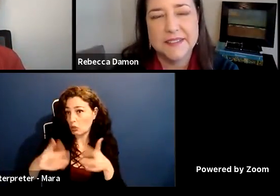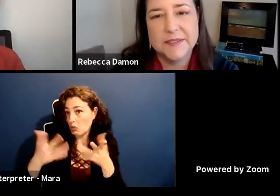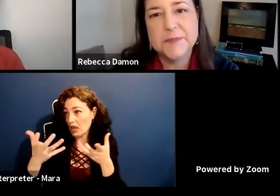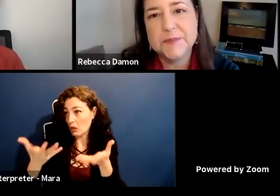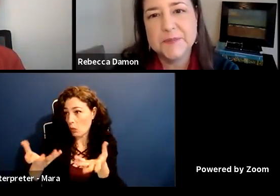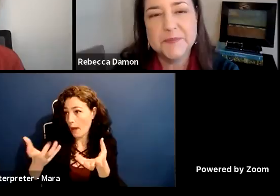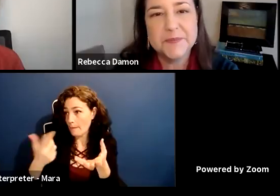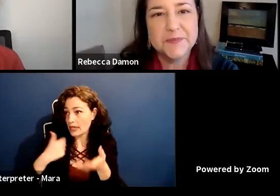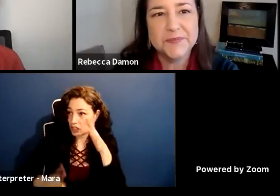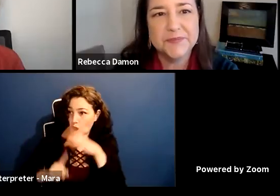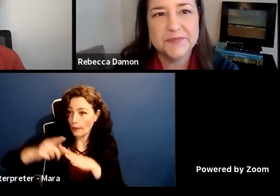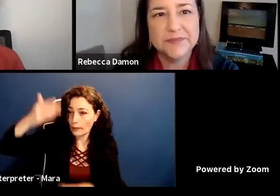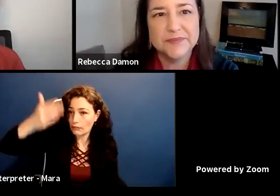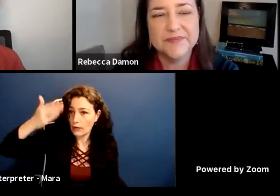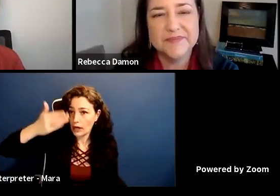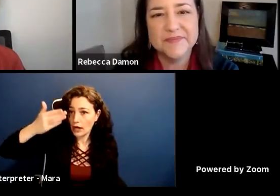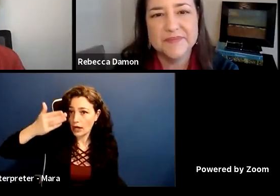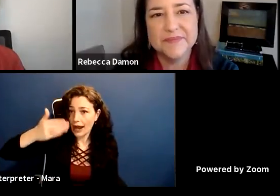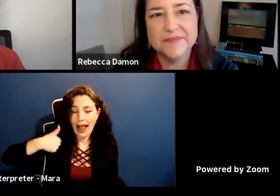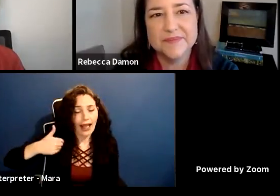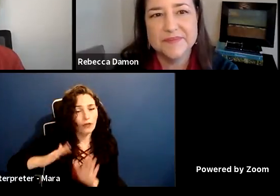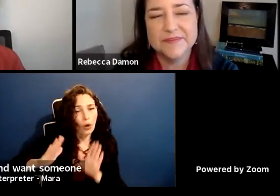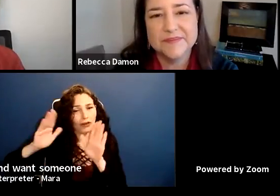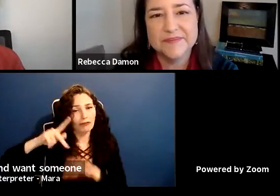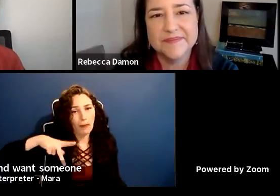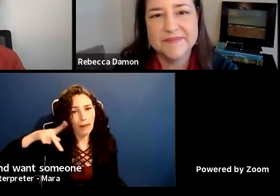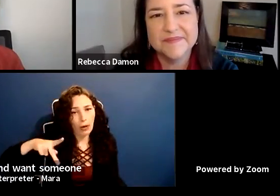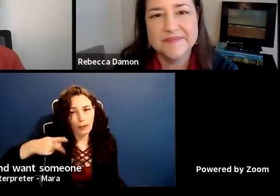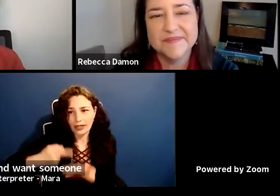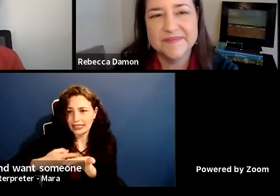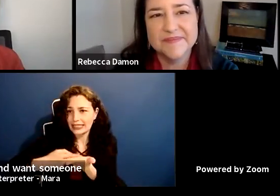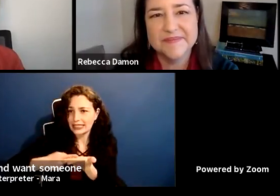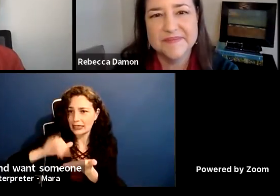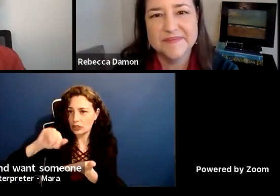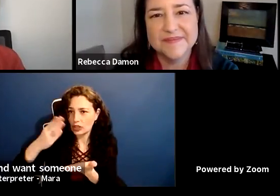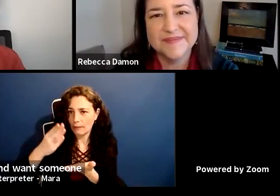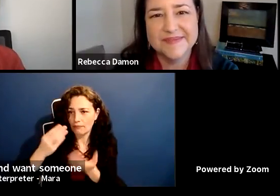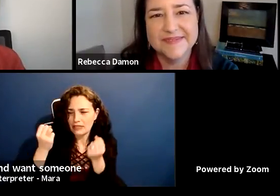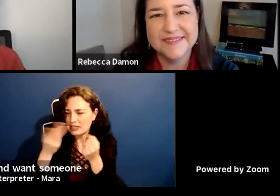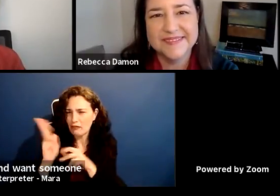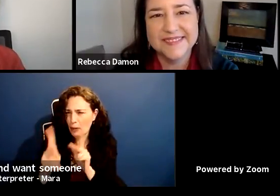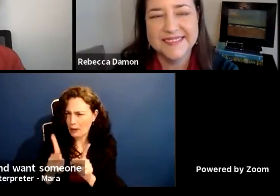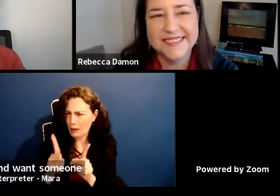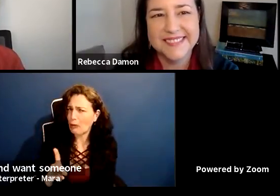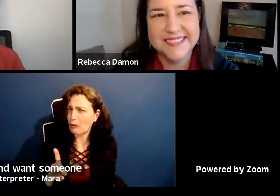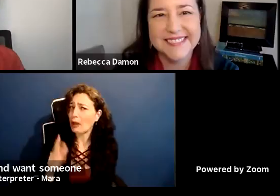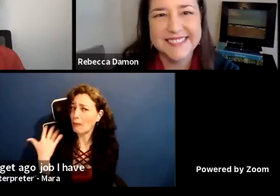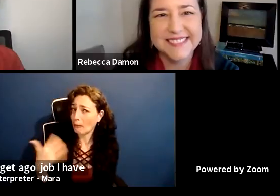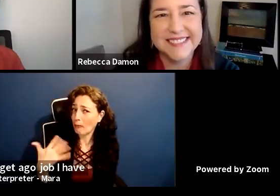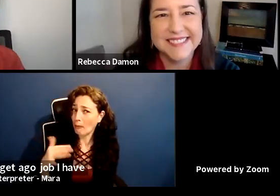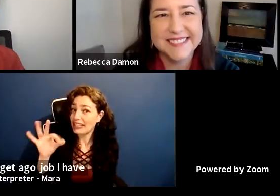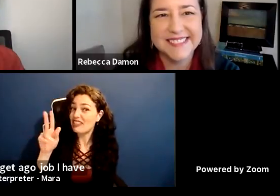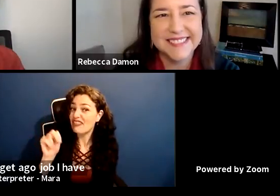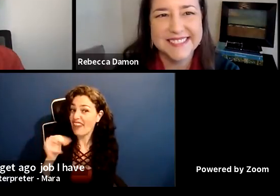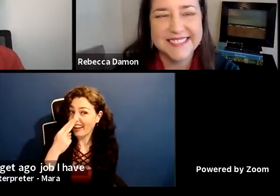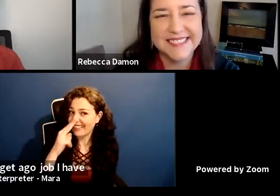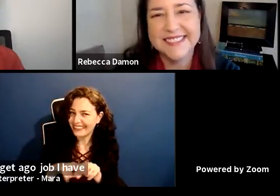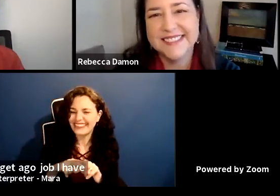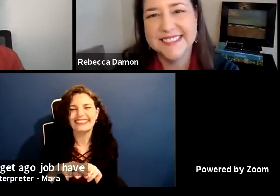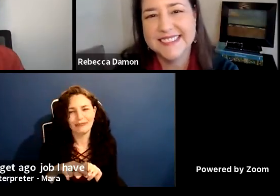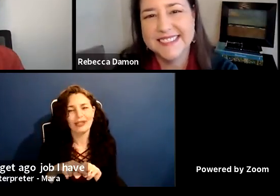getting a job, I actually have a PowerPoint that I do, and several people have seen it, and it's fun, but it's also very